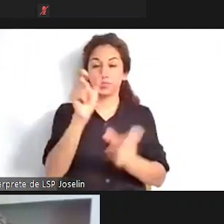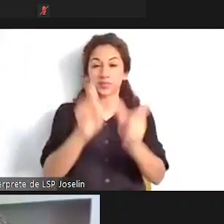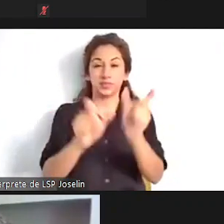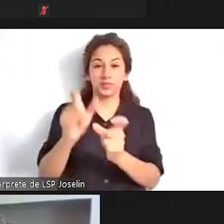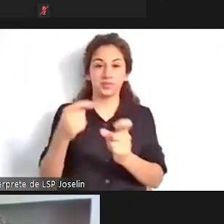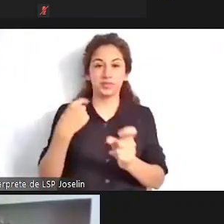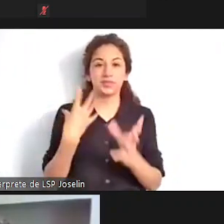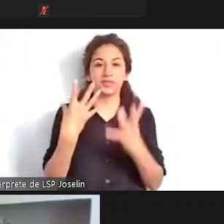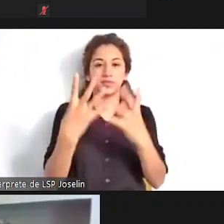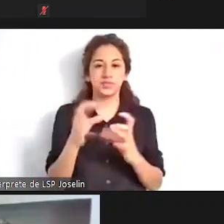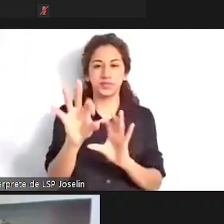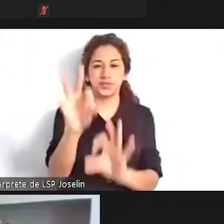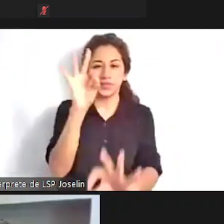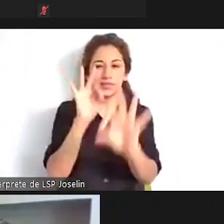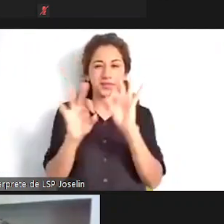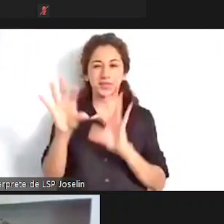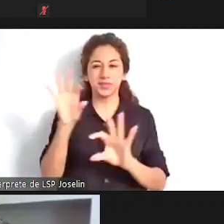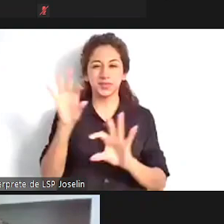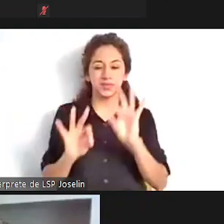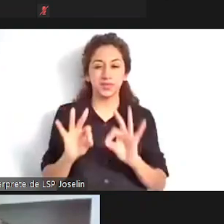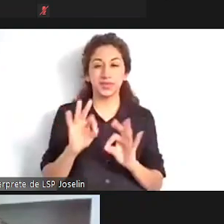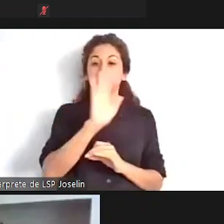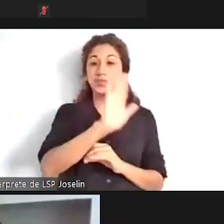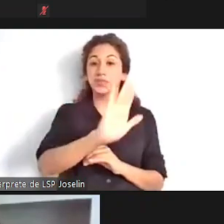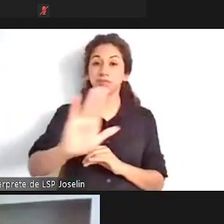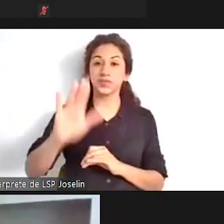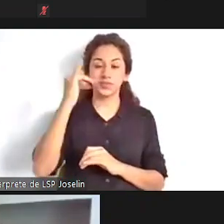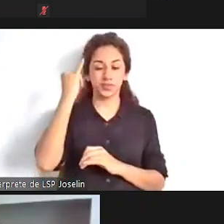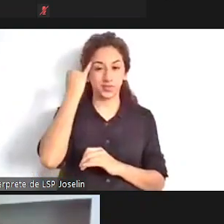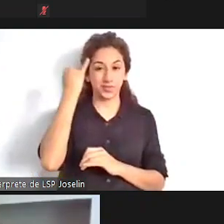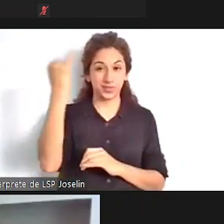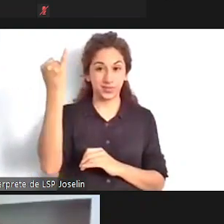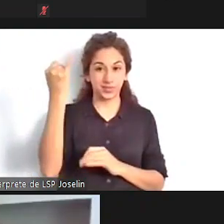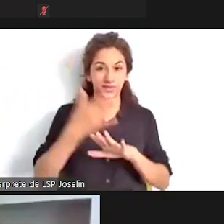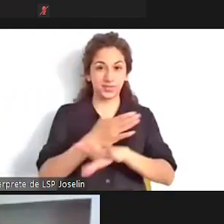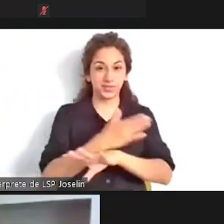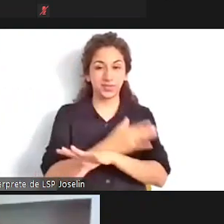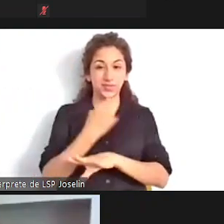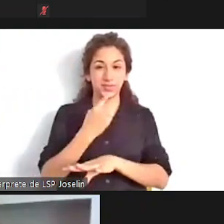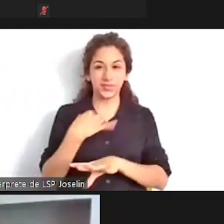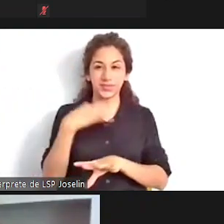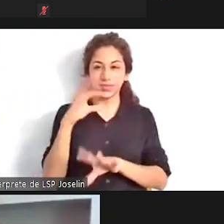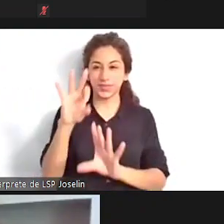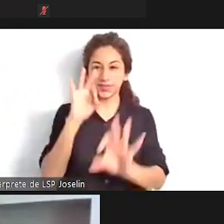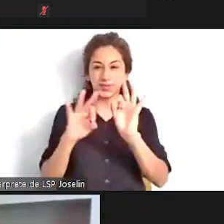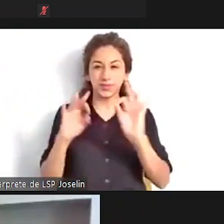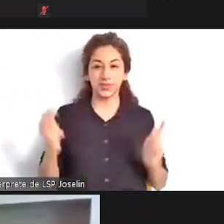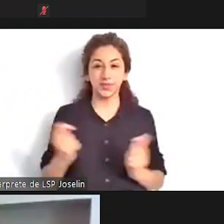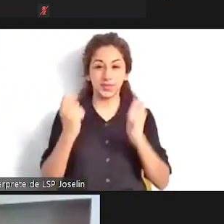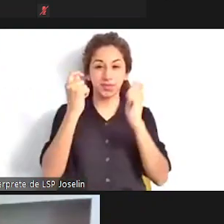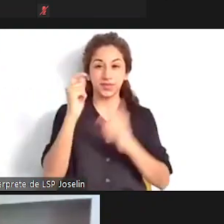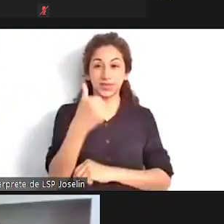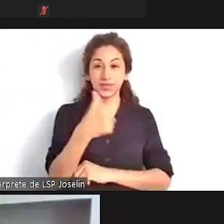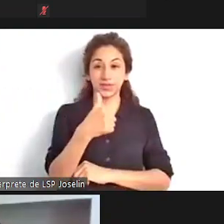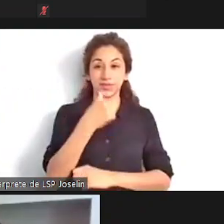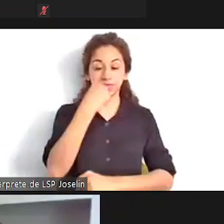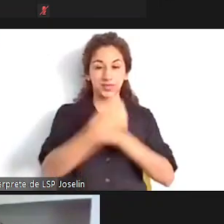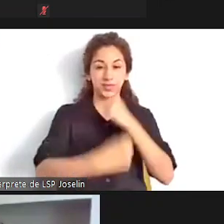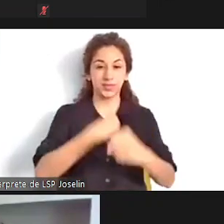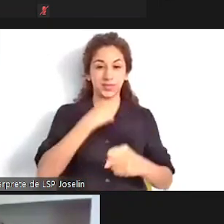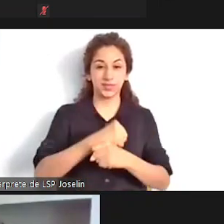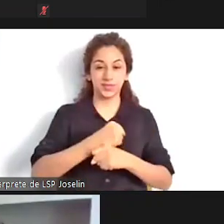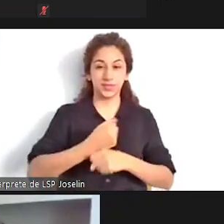i would just like to um summarize some ideas that were expressed in this roundtable we are